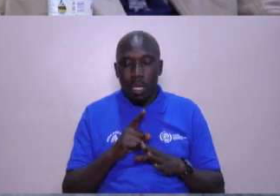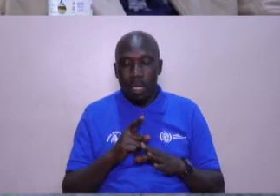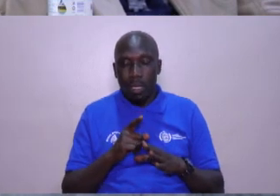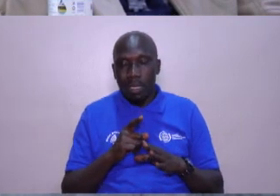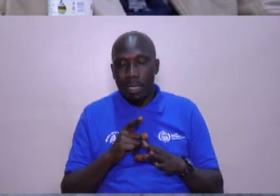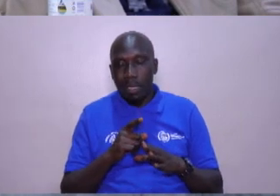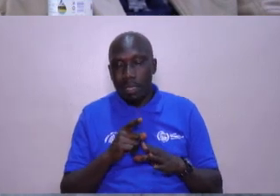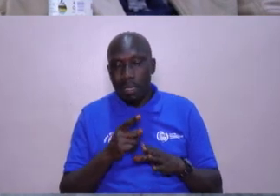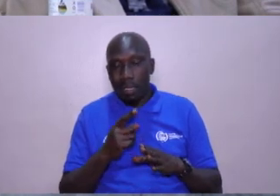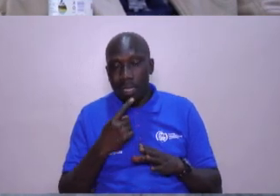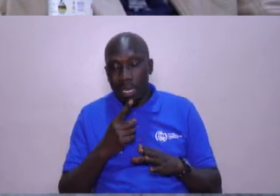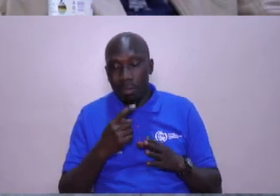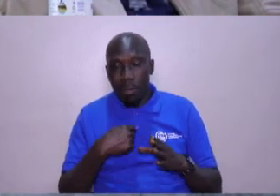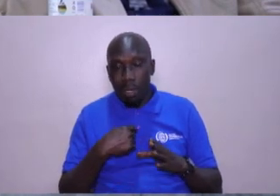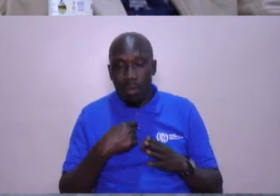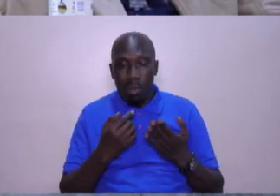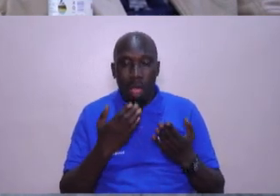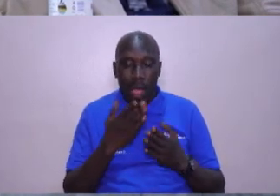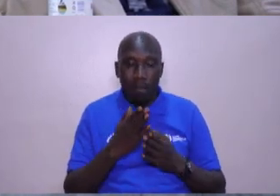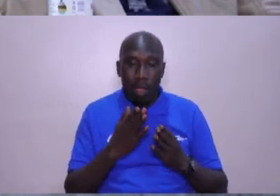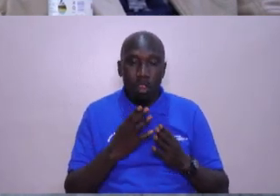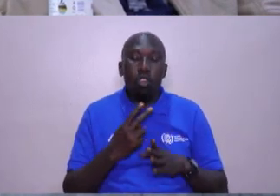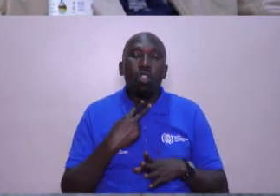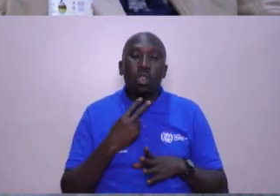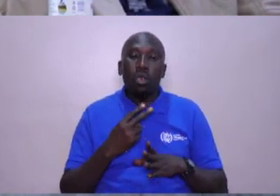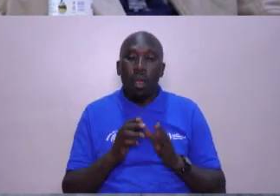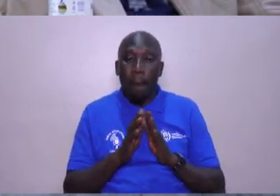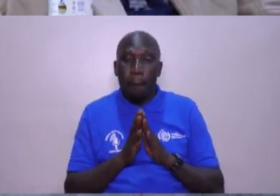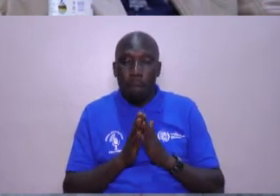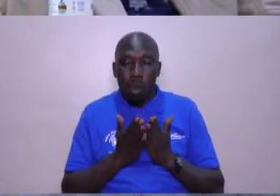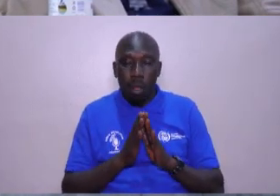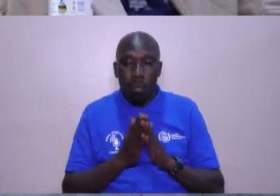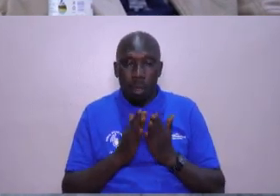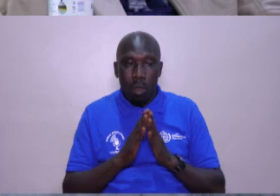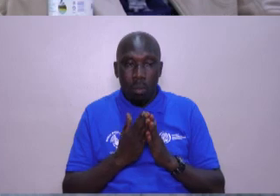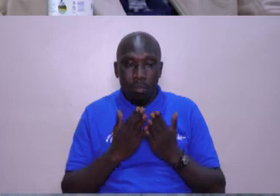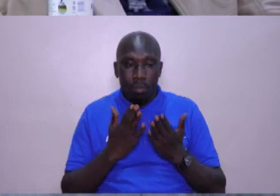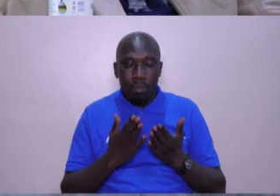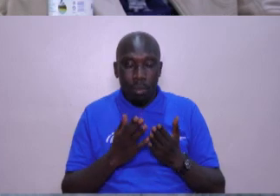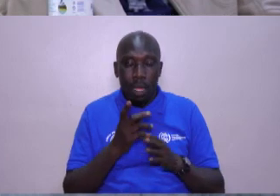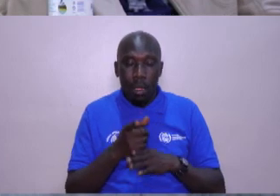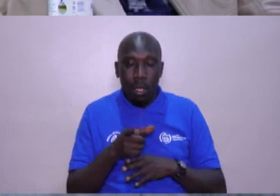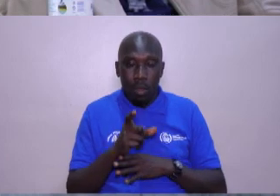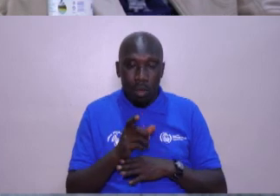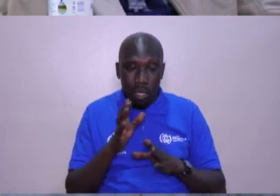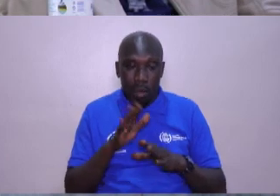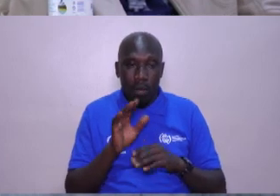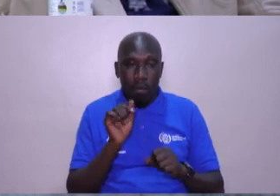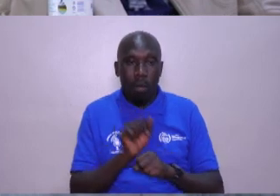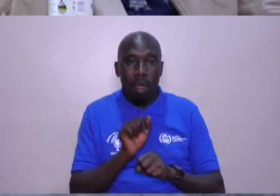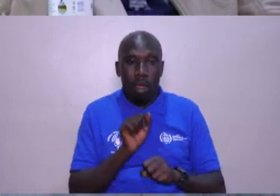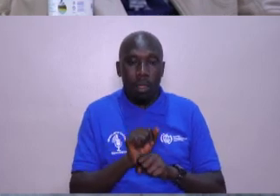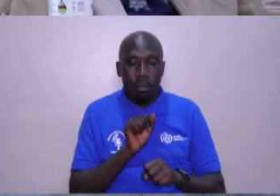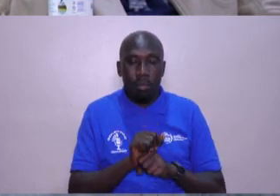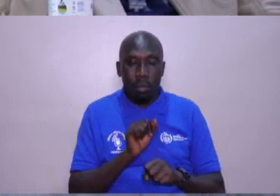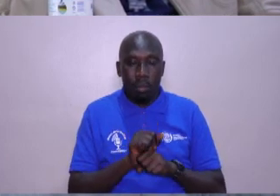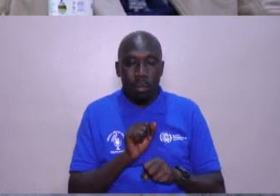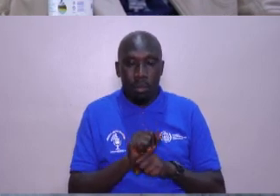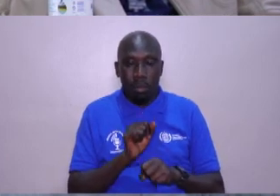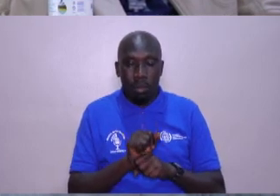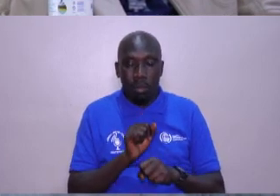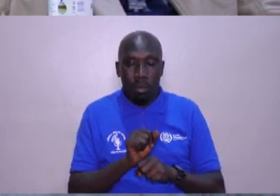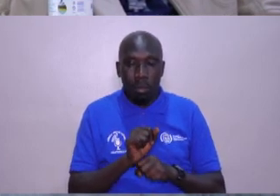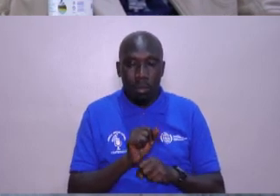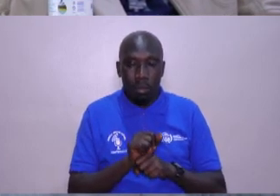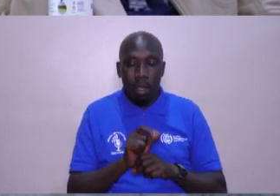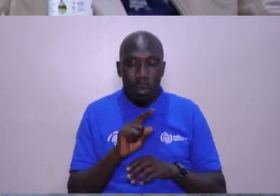audio book, that means one, you're increasing a lot of work for the person who is producing this. That